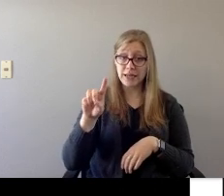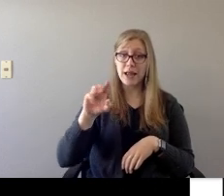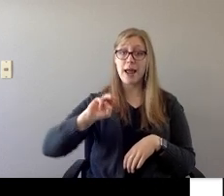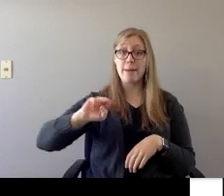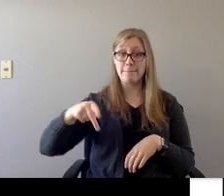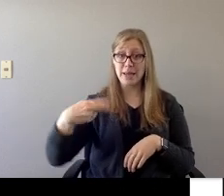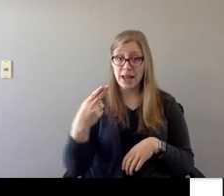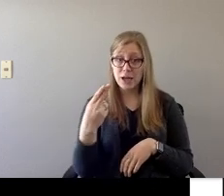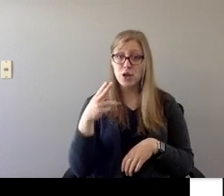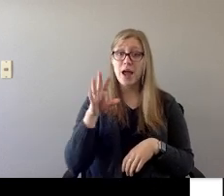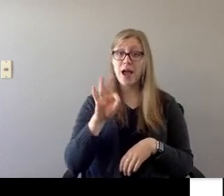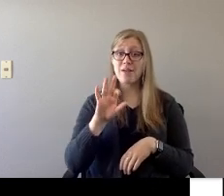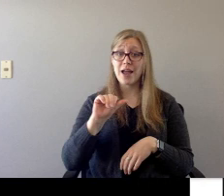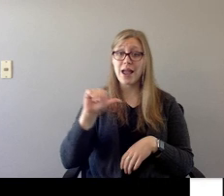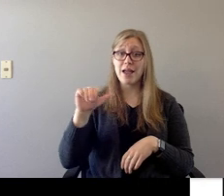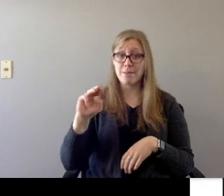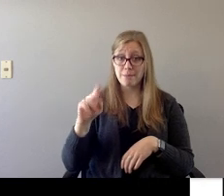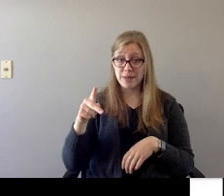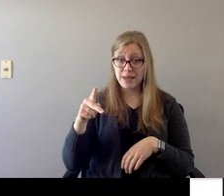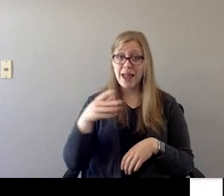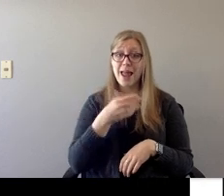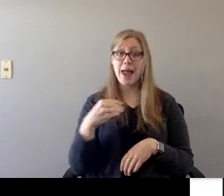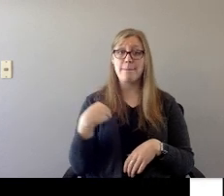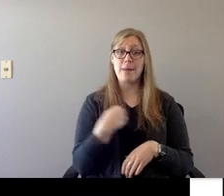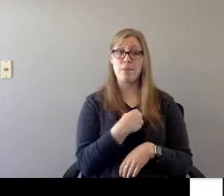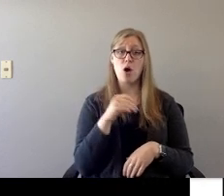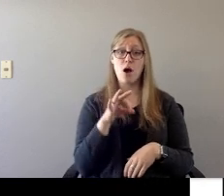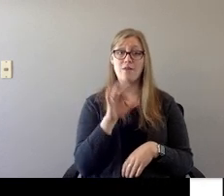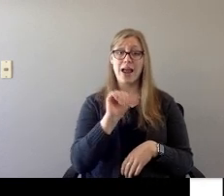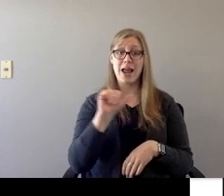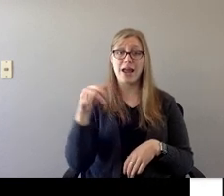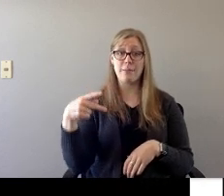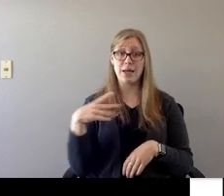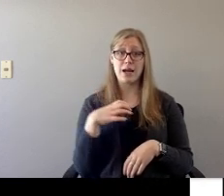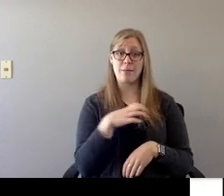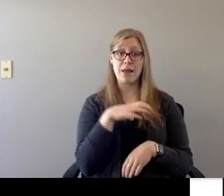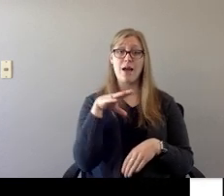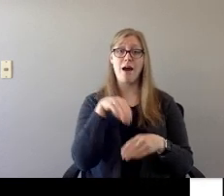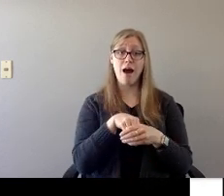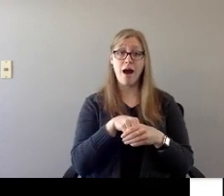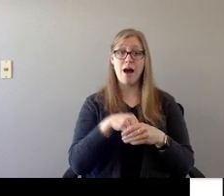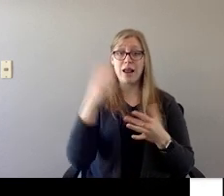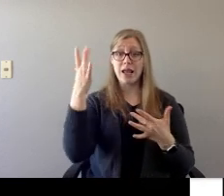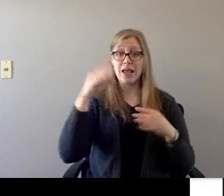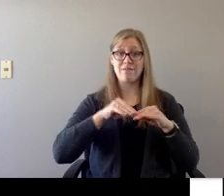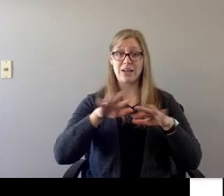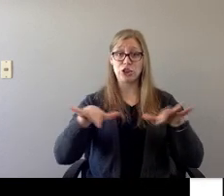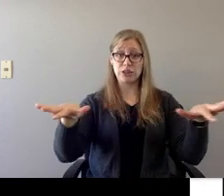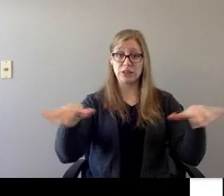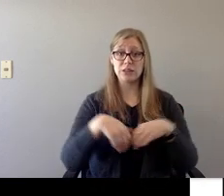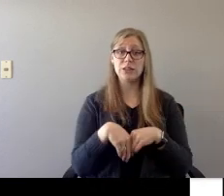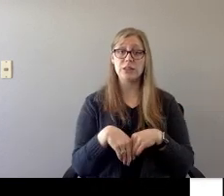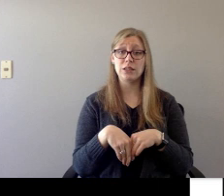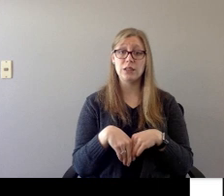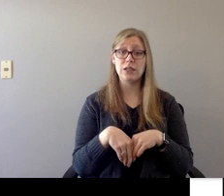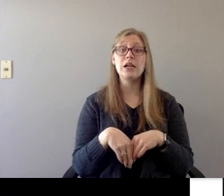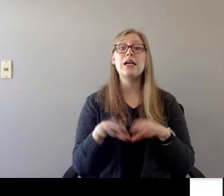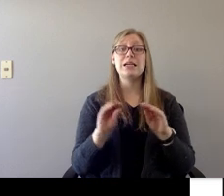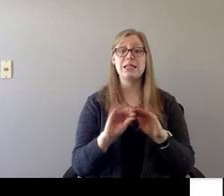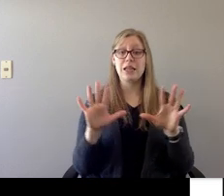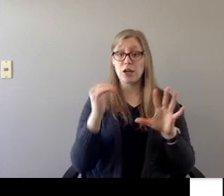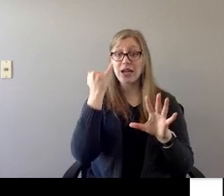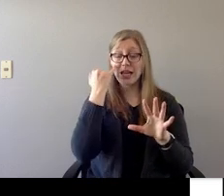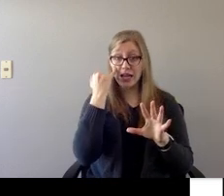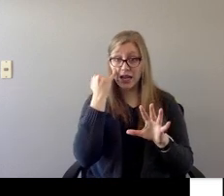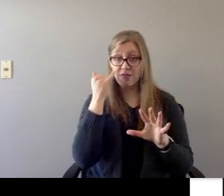Diseases. The more we can slow the spread of this virus, the more lives we will save. It's clear if this virus spreads quickly, it will likely